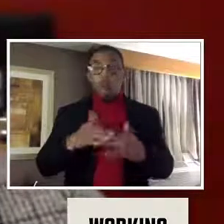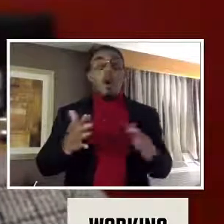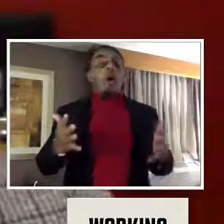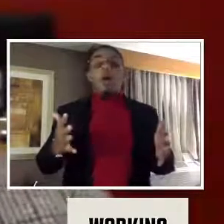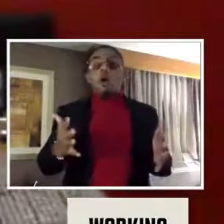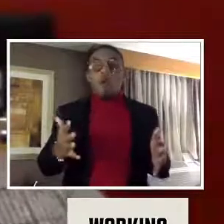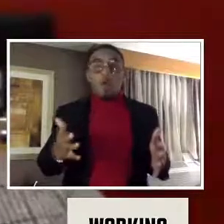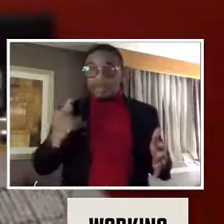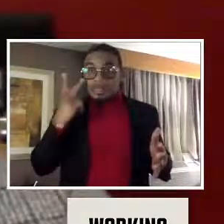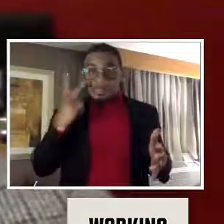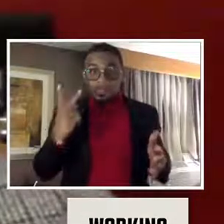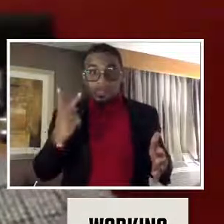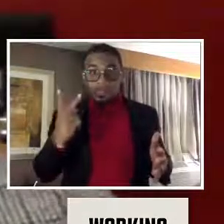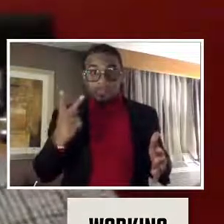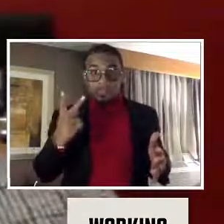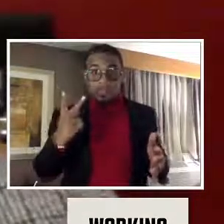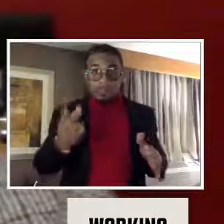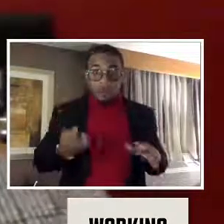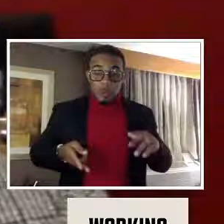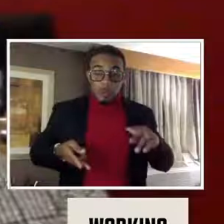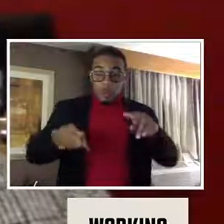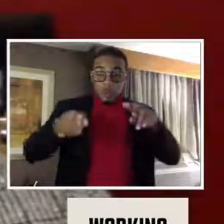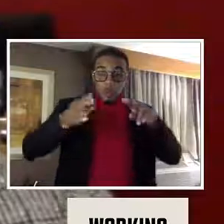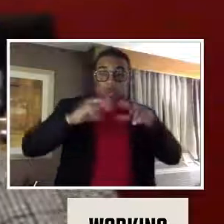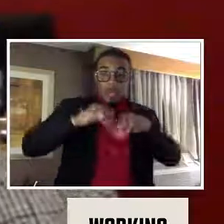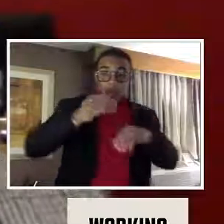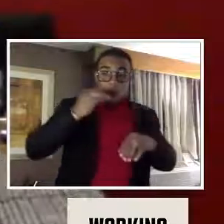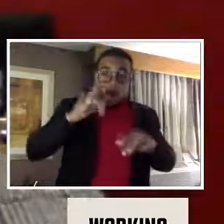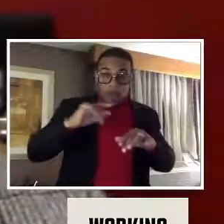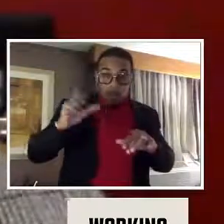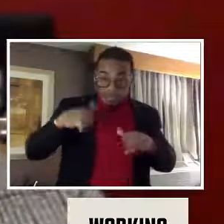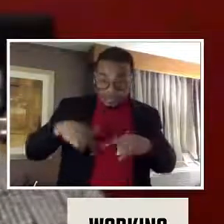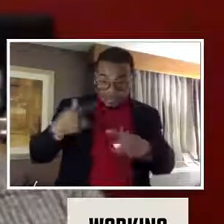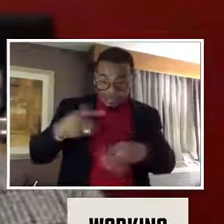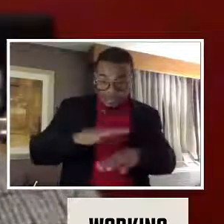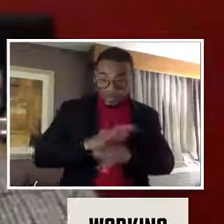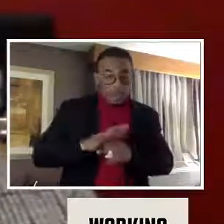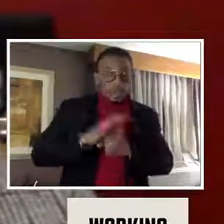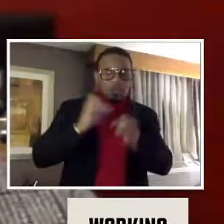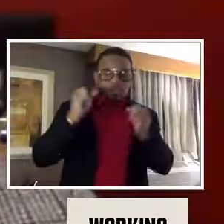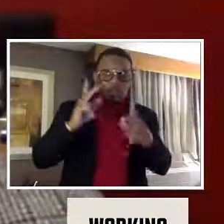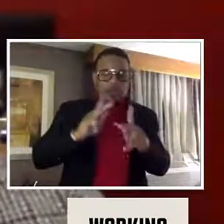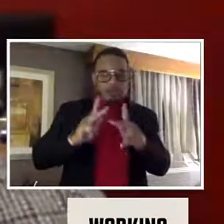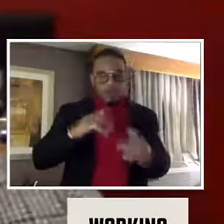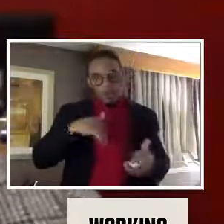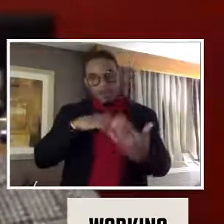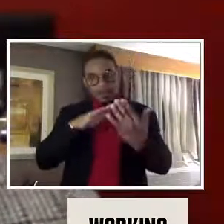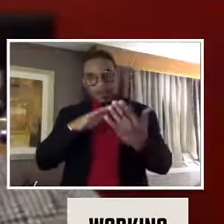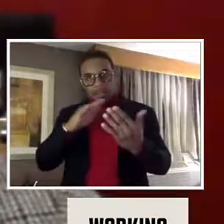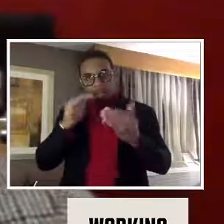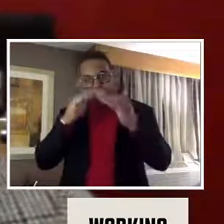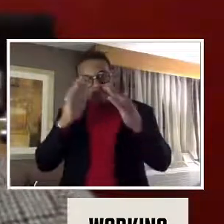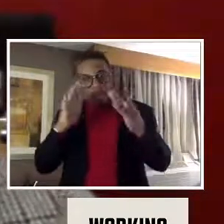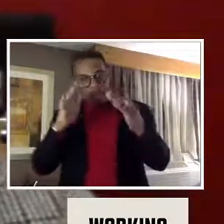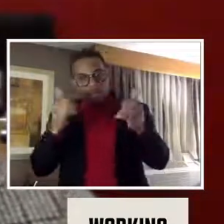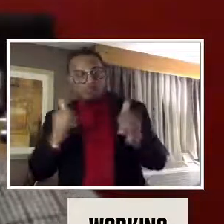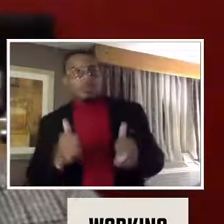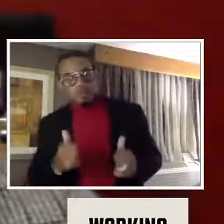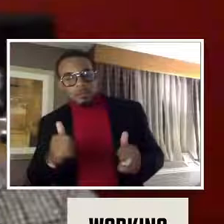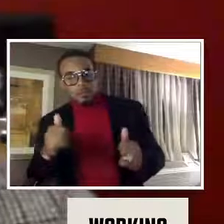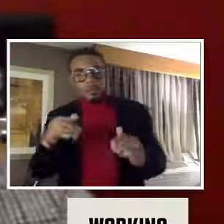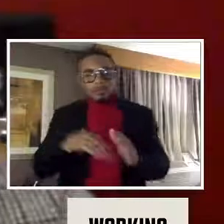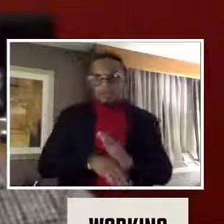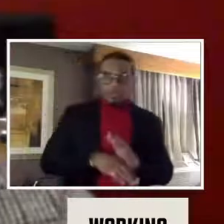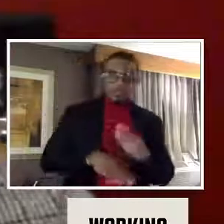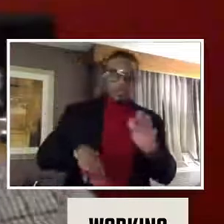already seen a rise in homelessness since the pandemic, where too many people are facing housing instability,